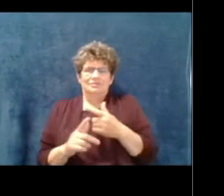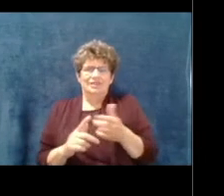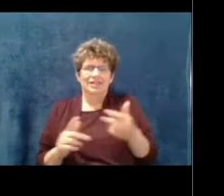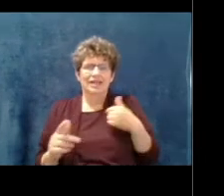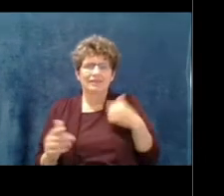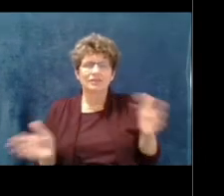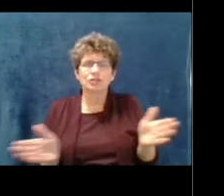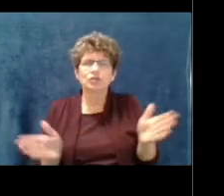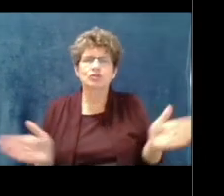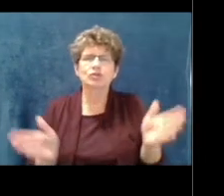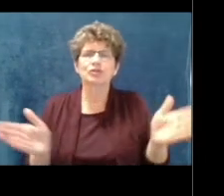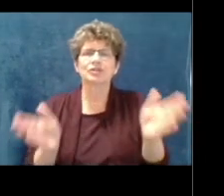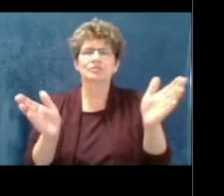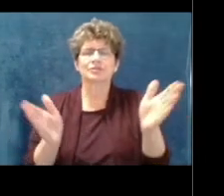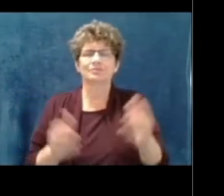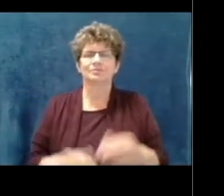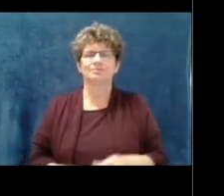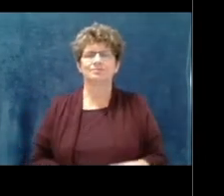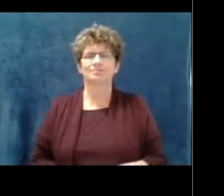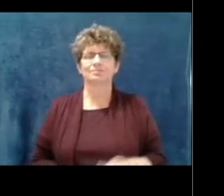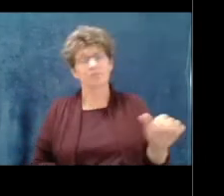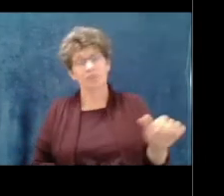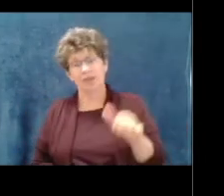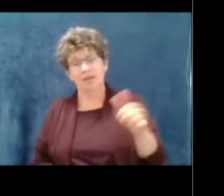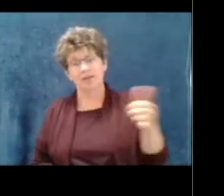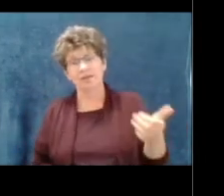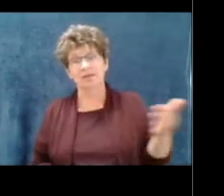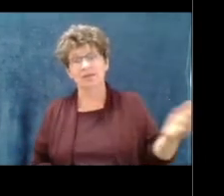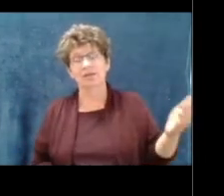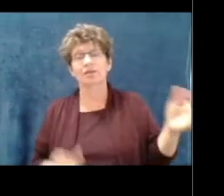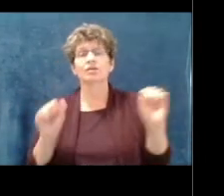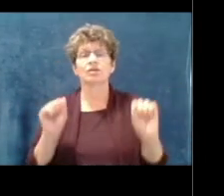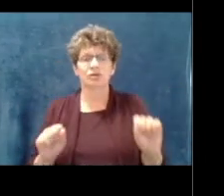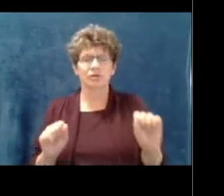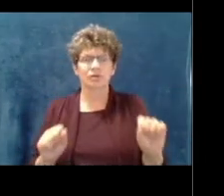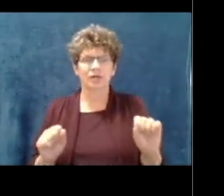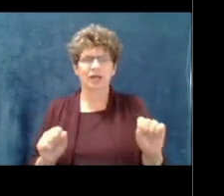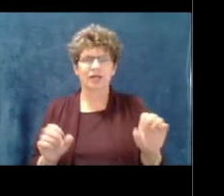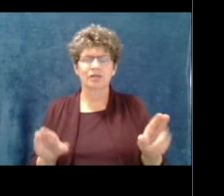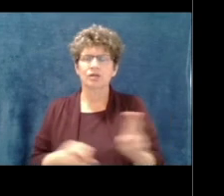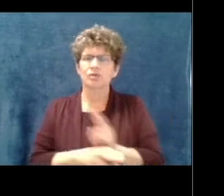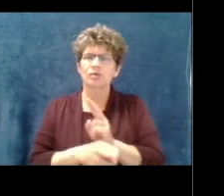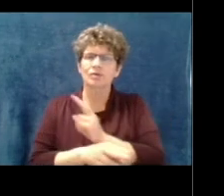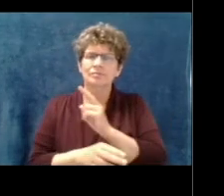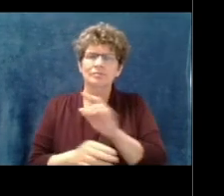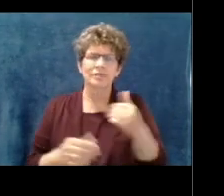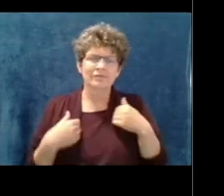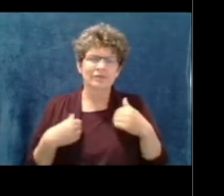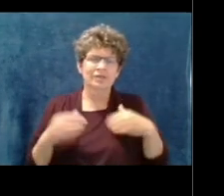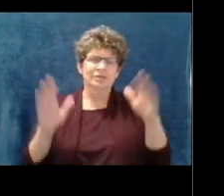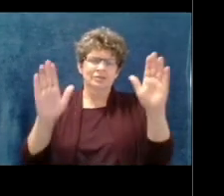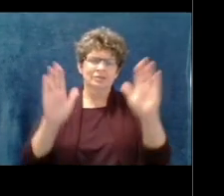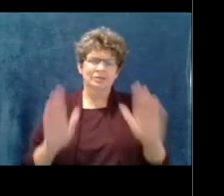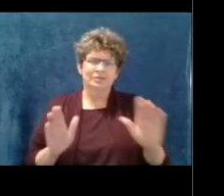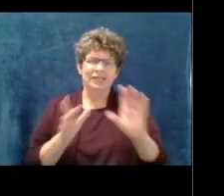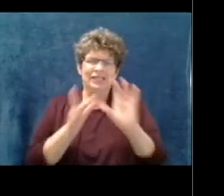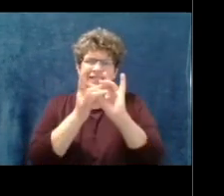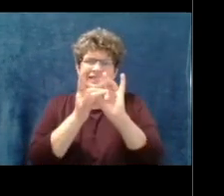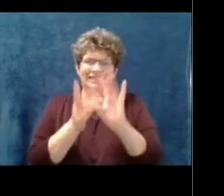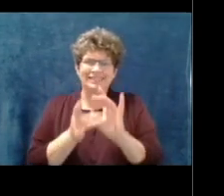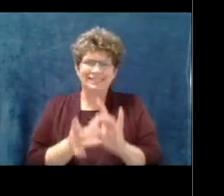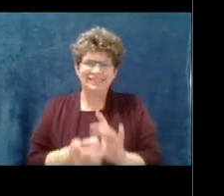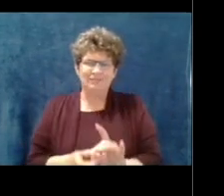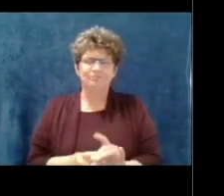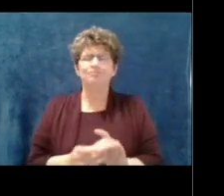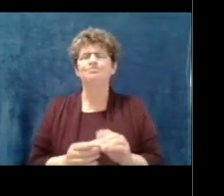encouragements and other things you can back up into to help. And there's also lots of other great links, which I really love. So things like cognitive behavioral